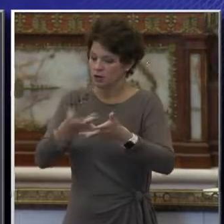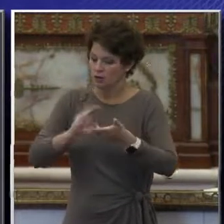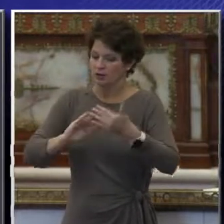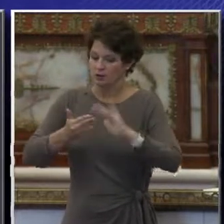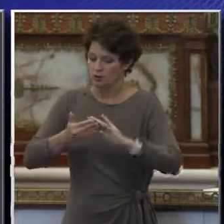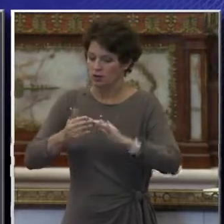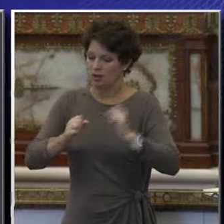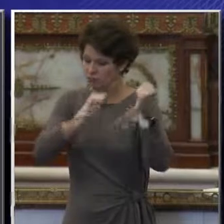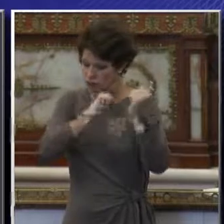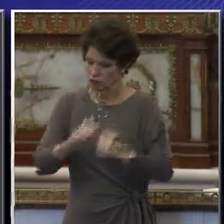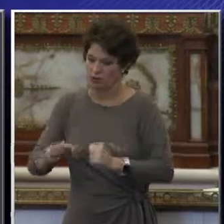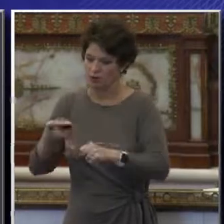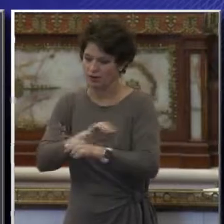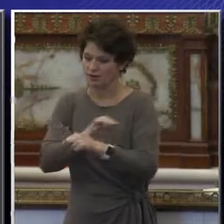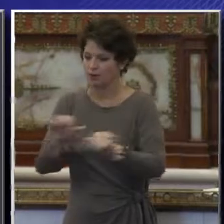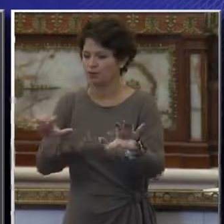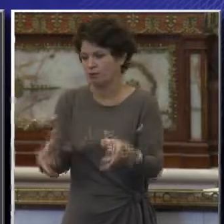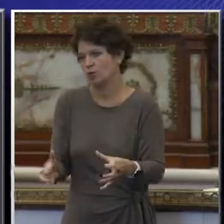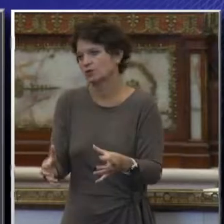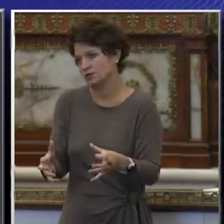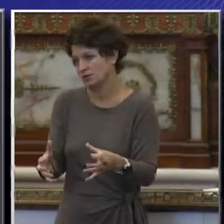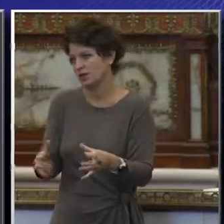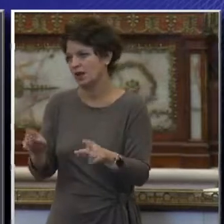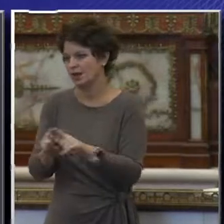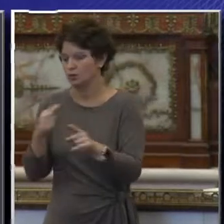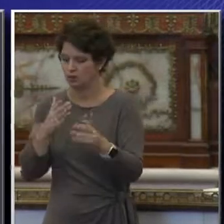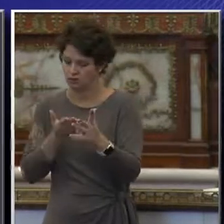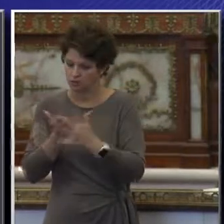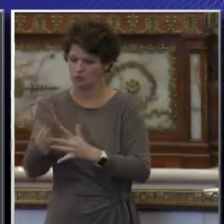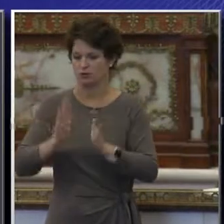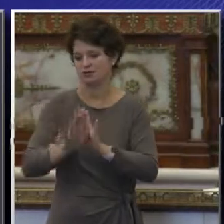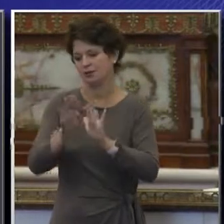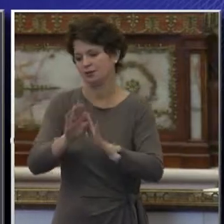strong as we move forward through the development.